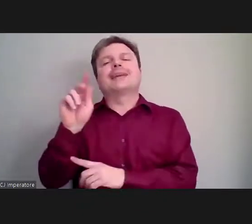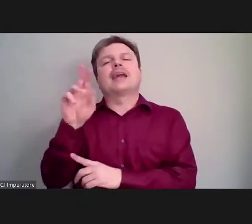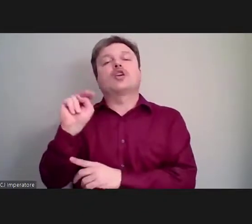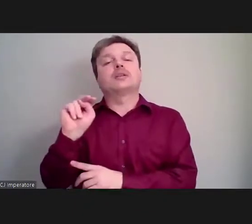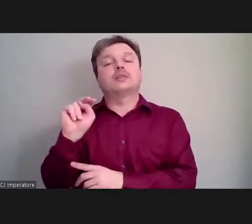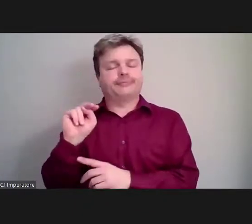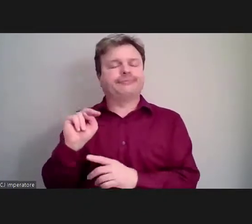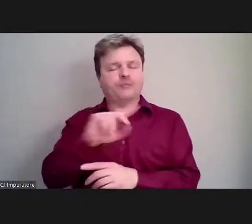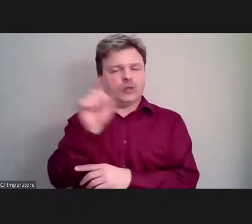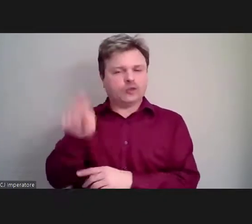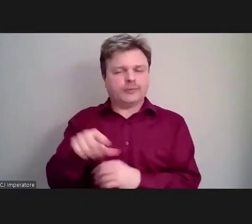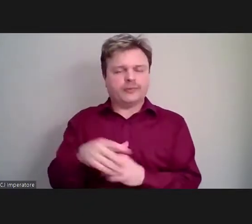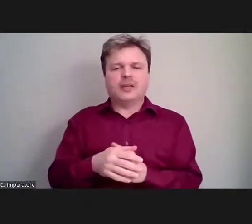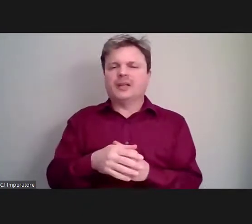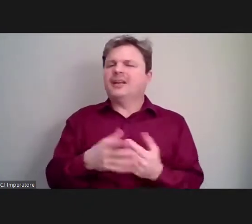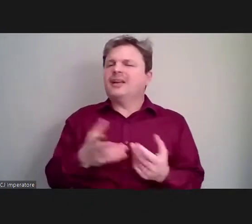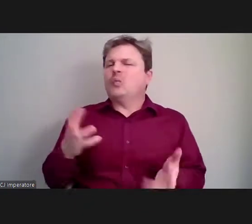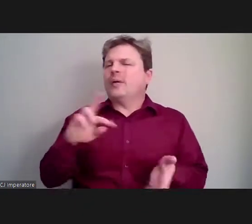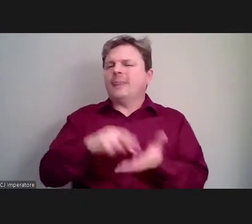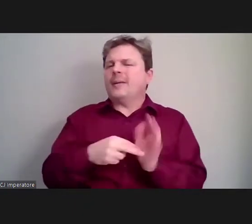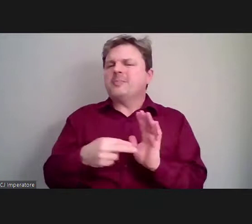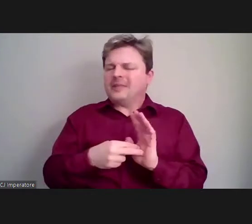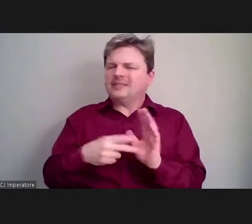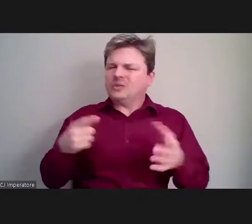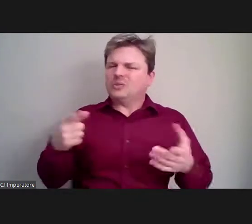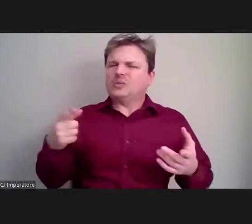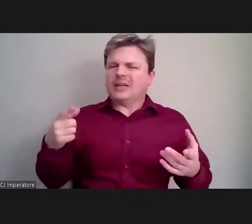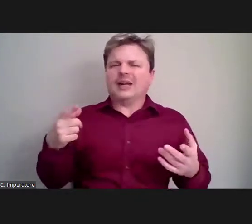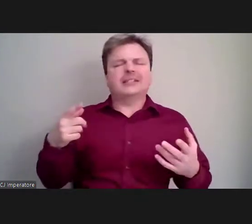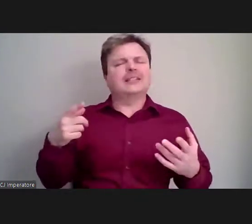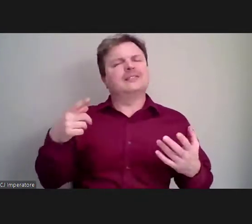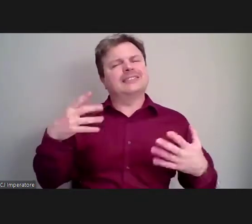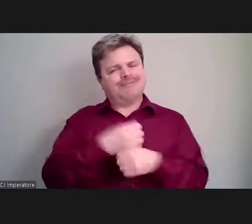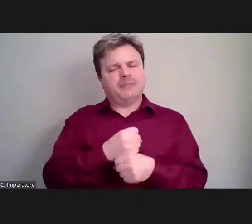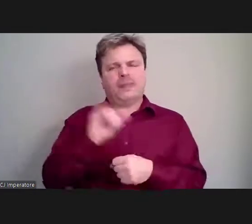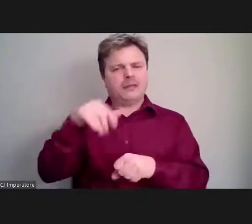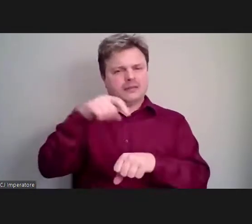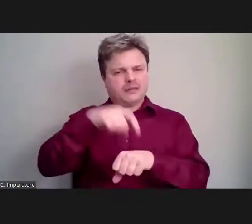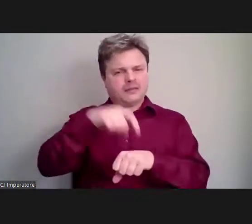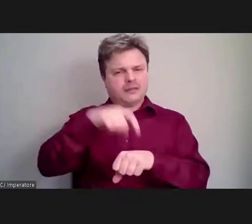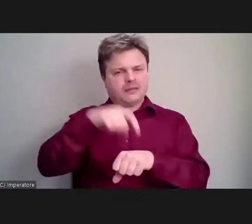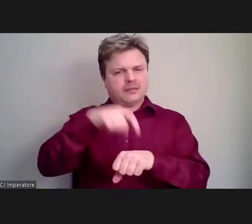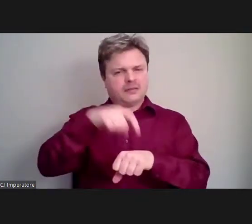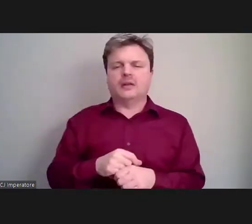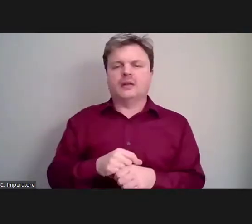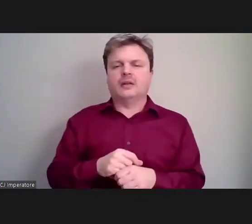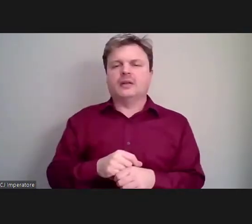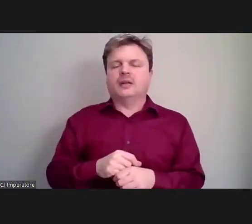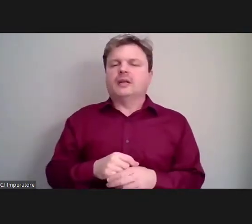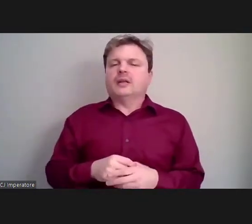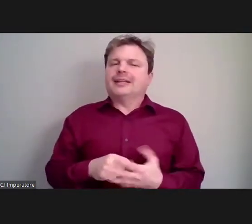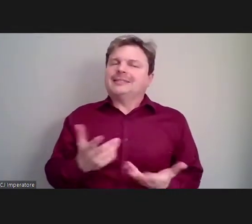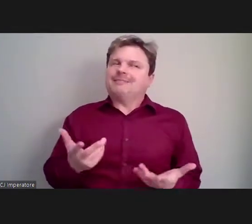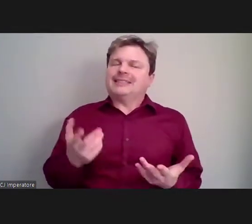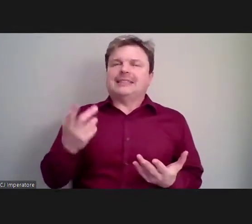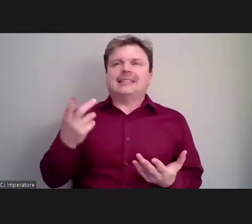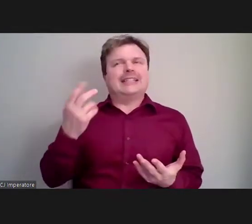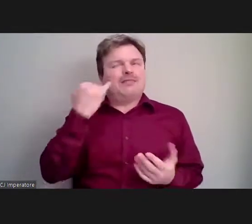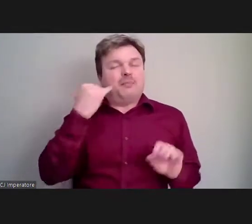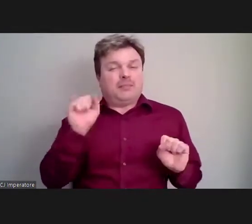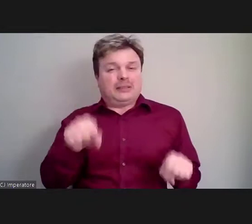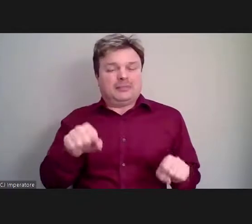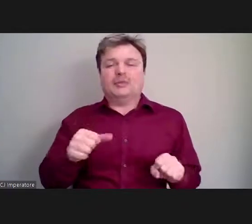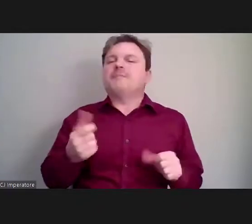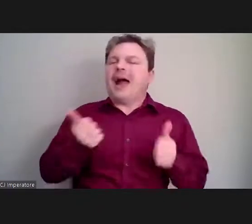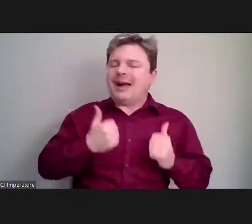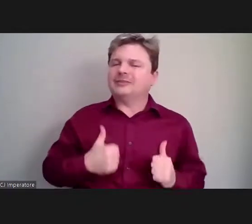crimp that time. Insofar as it is possible, it's been really important for me to let go of notions of rigor